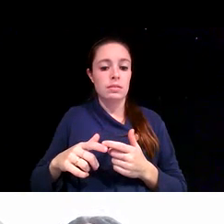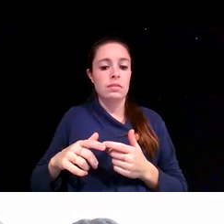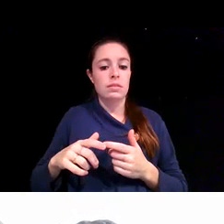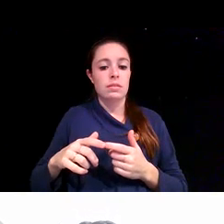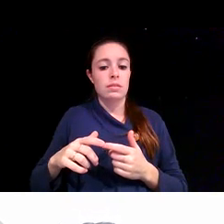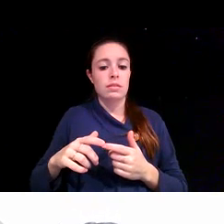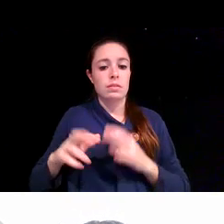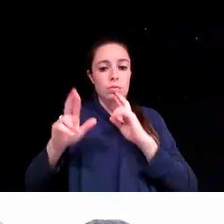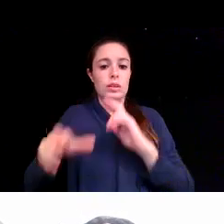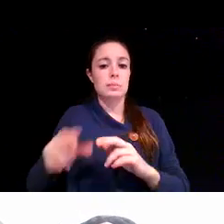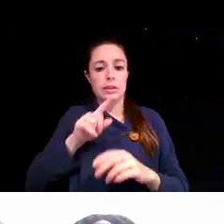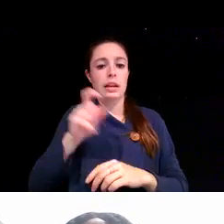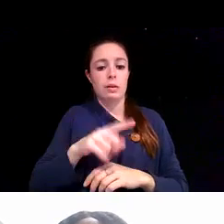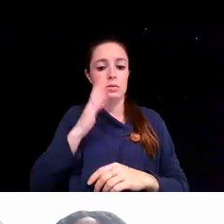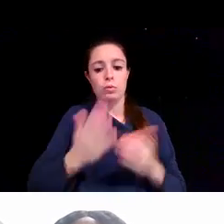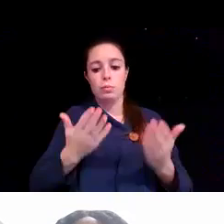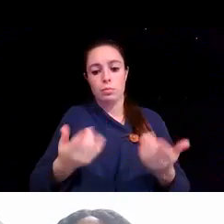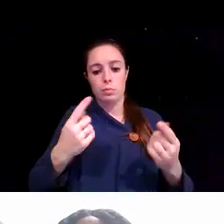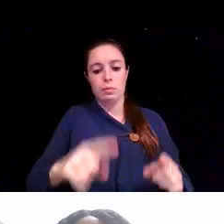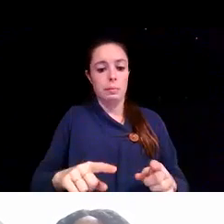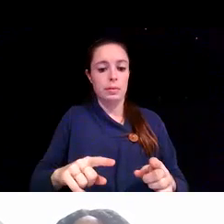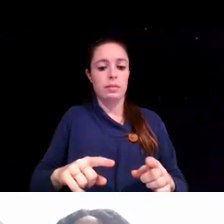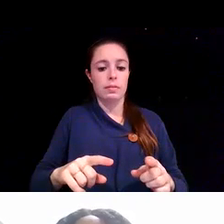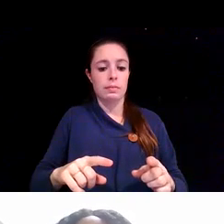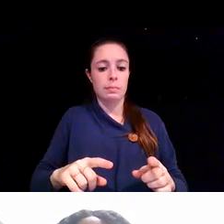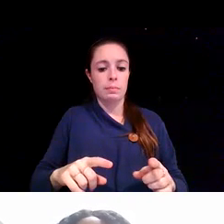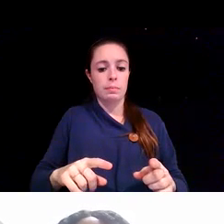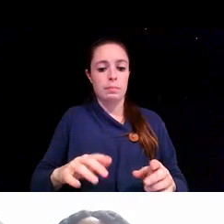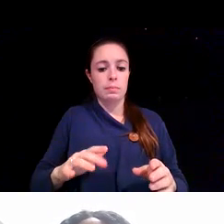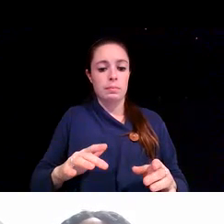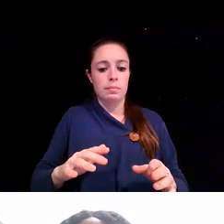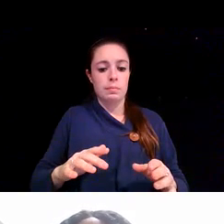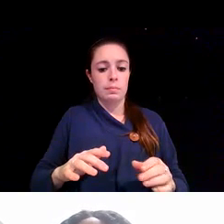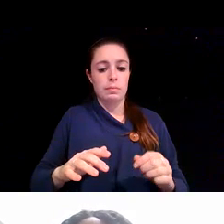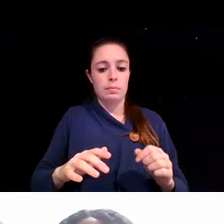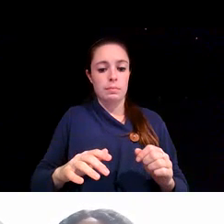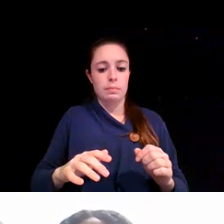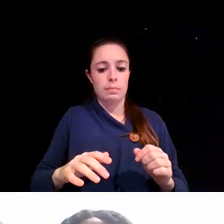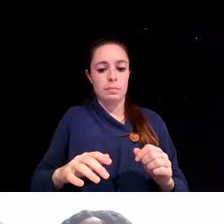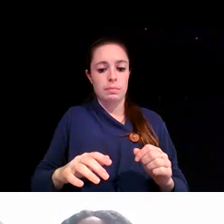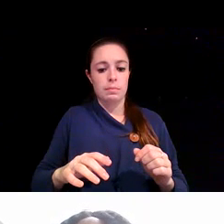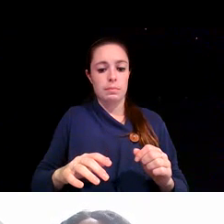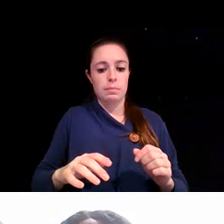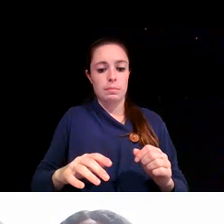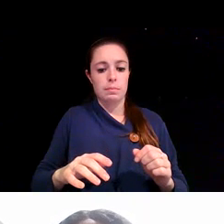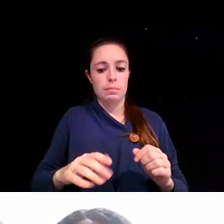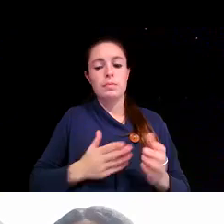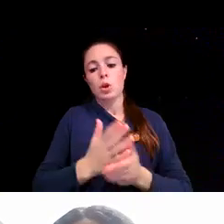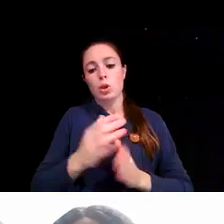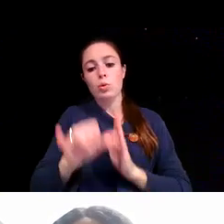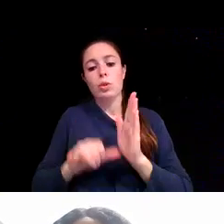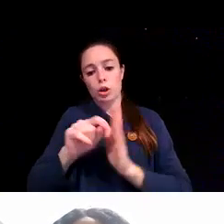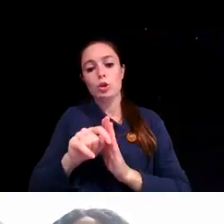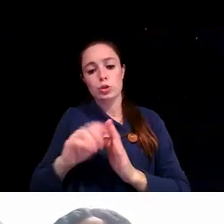would be published on the Legal Assistance of Western New York YouTube channel under this